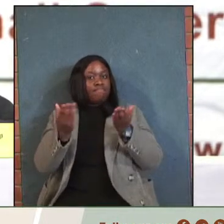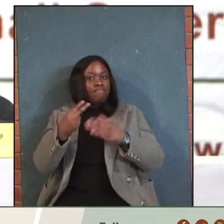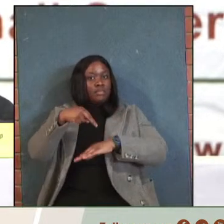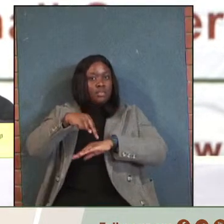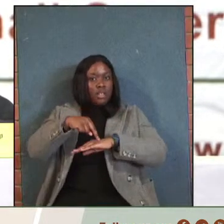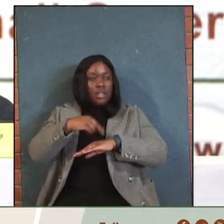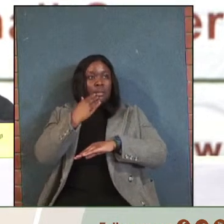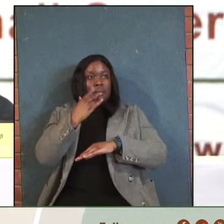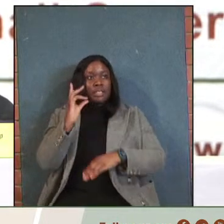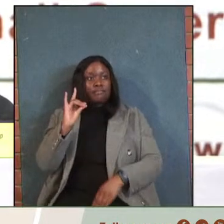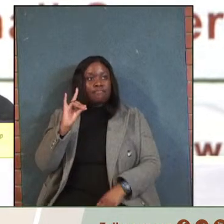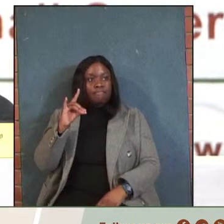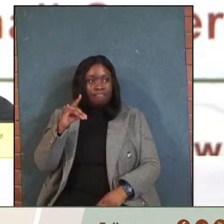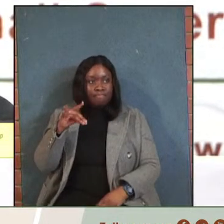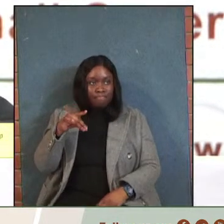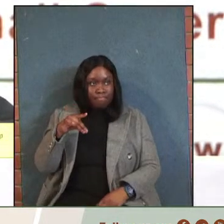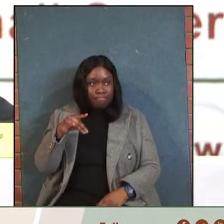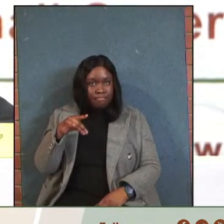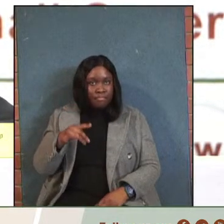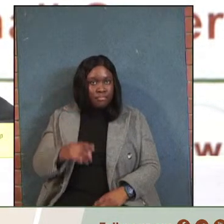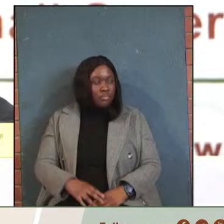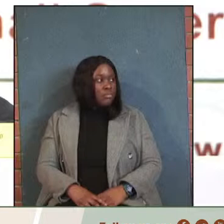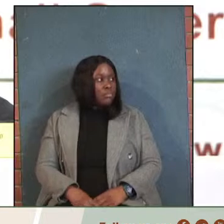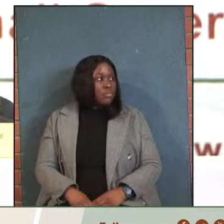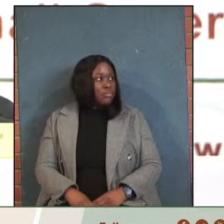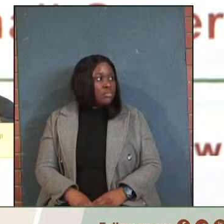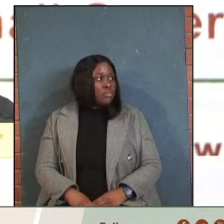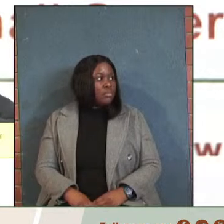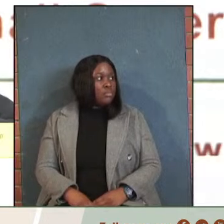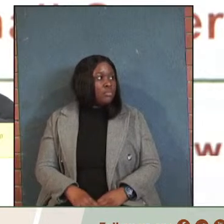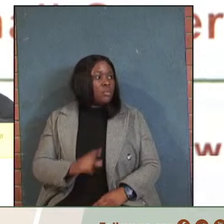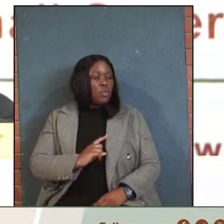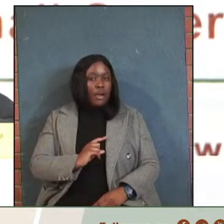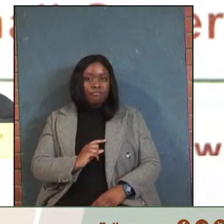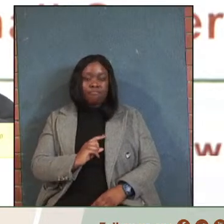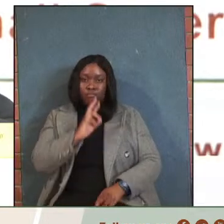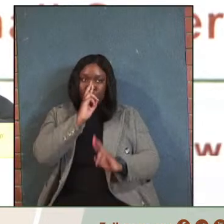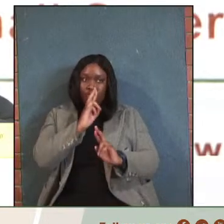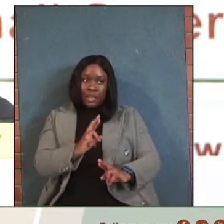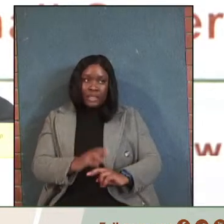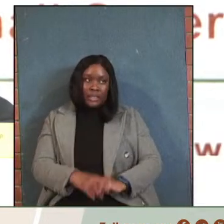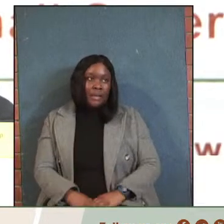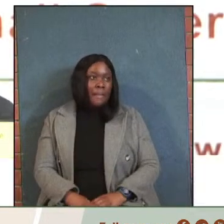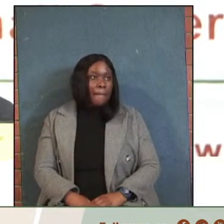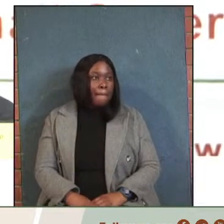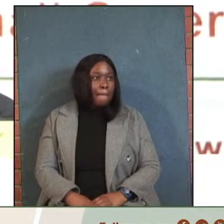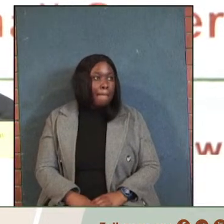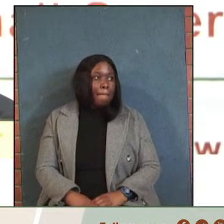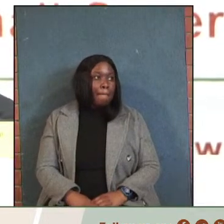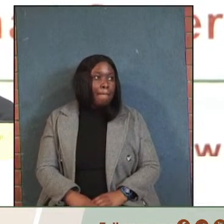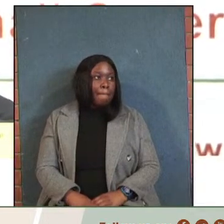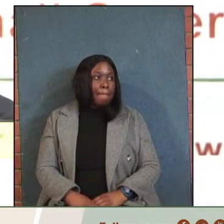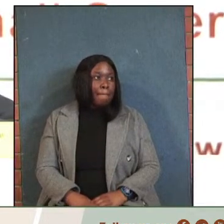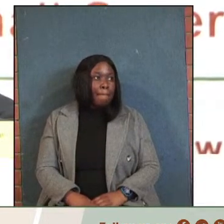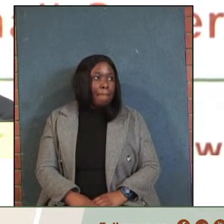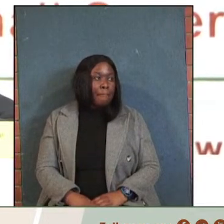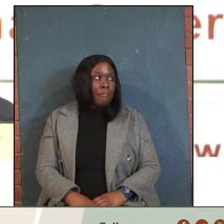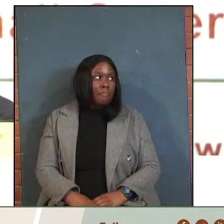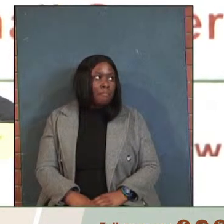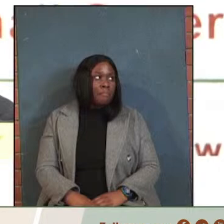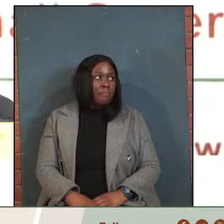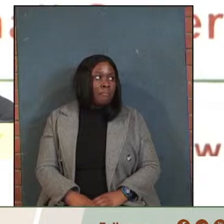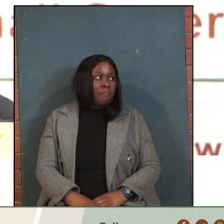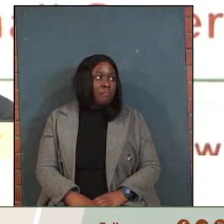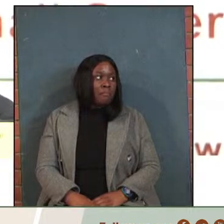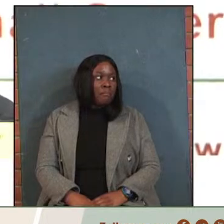bow as a sign of respect. Moving forward, I now call for open time